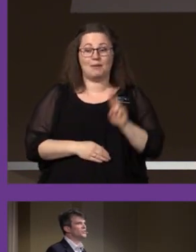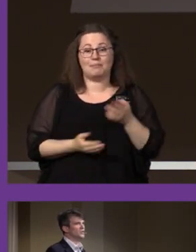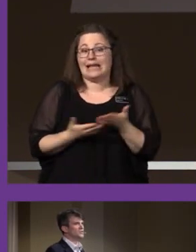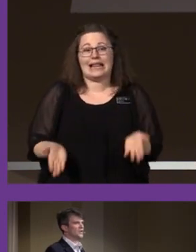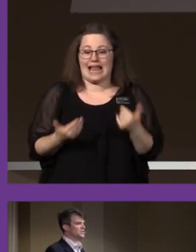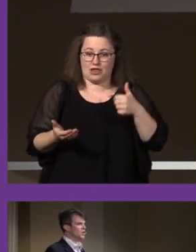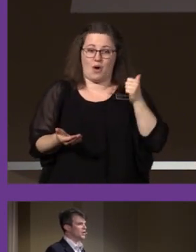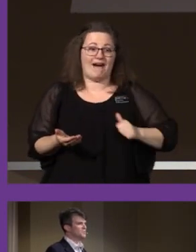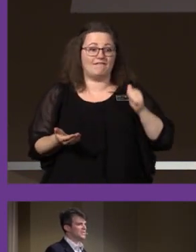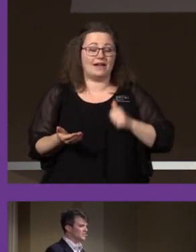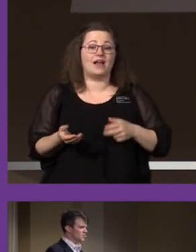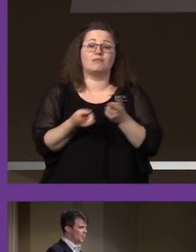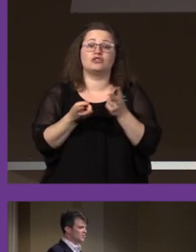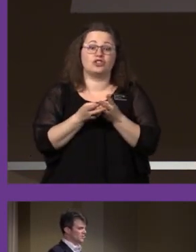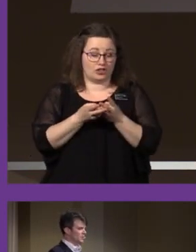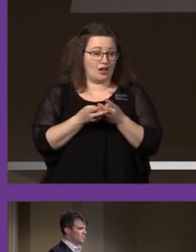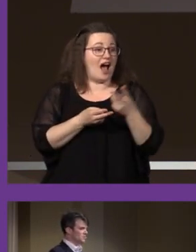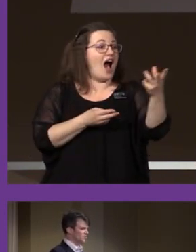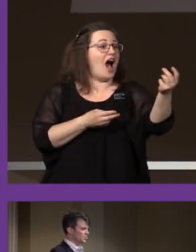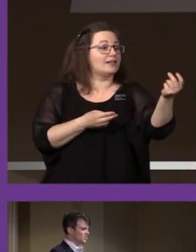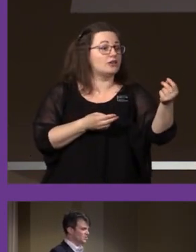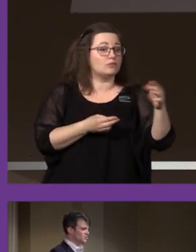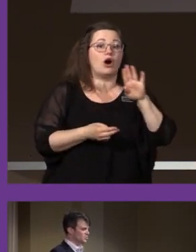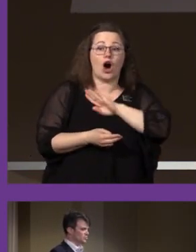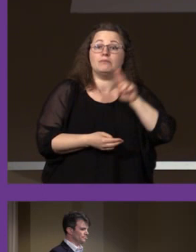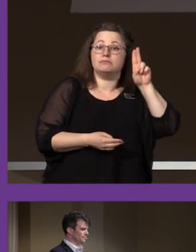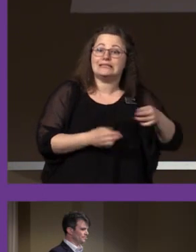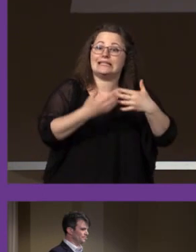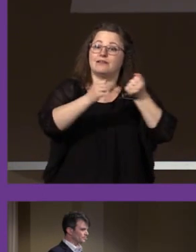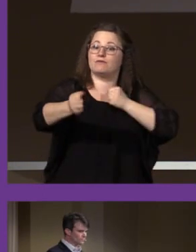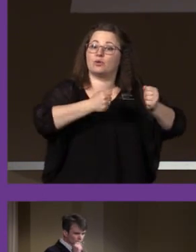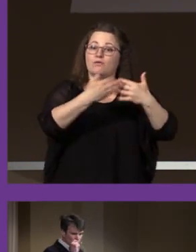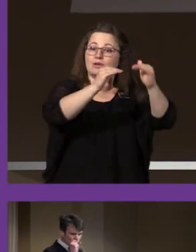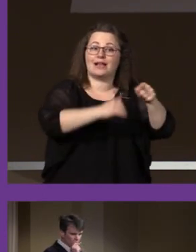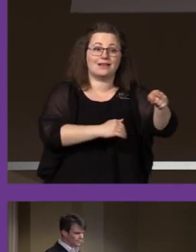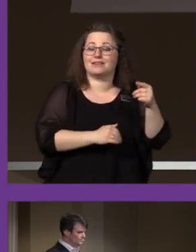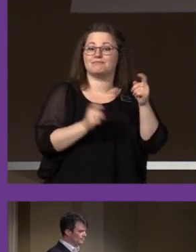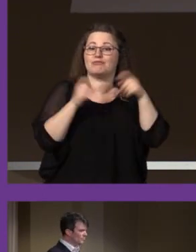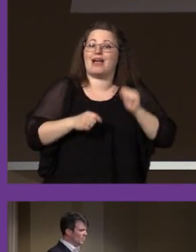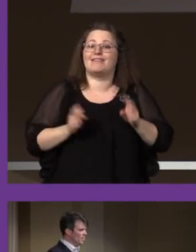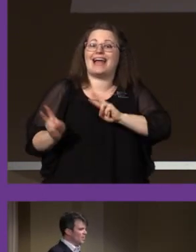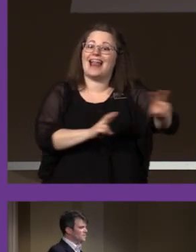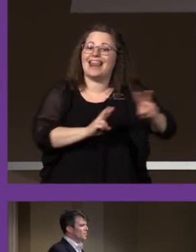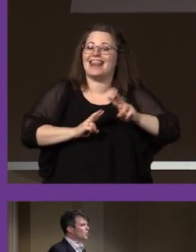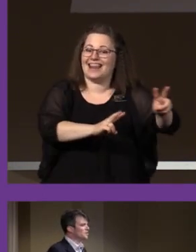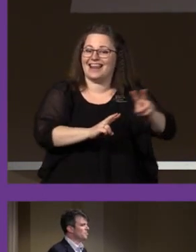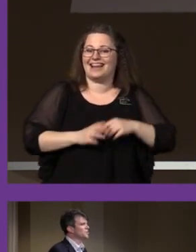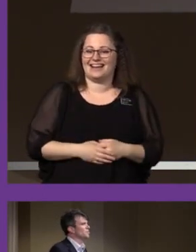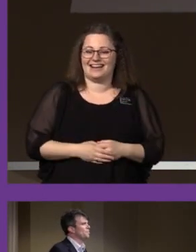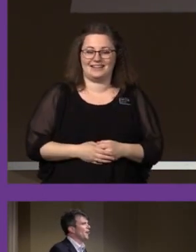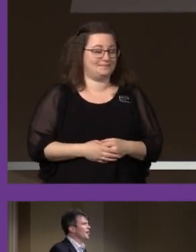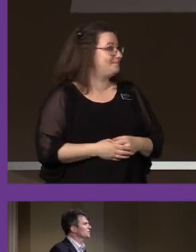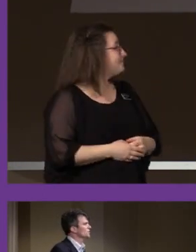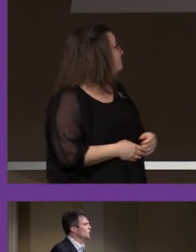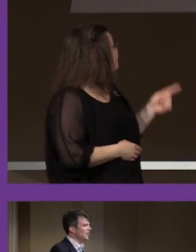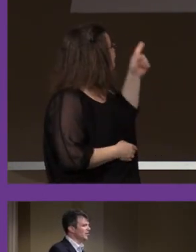easy for you to use, then it's not going to be easy for someone with a motor difficulty to use at all. Slide 7. Cars and mobiles don't need most access. So I've got this picture